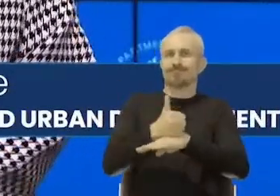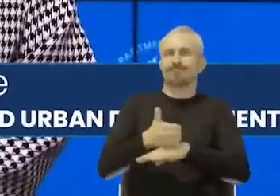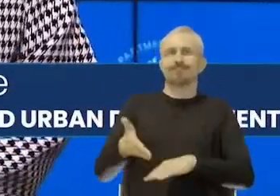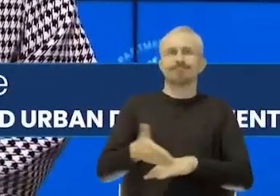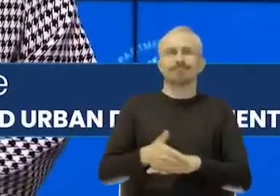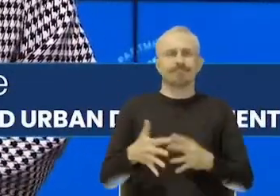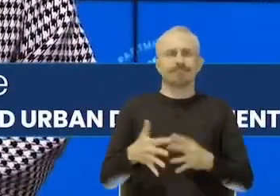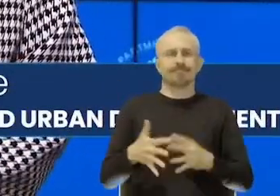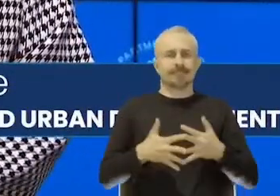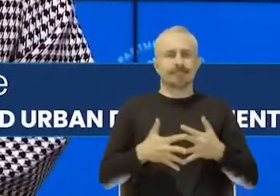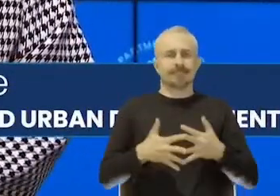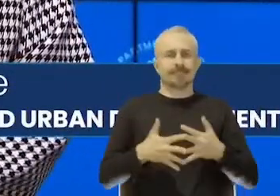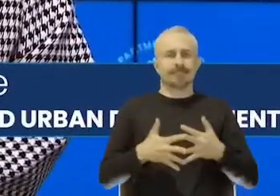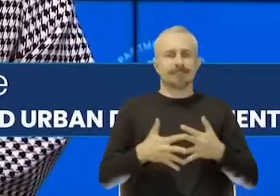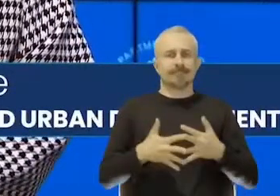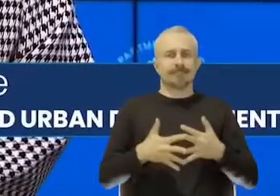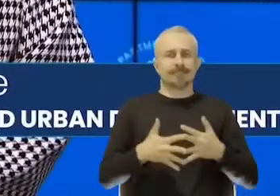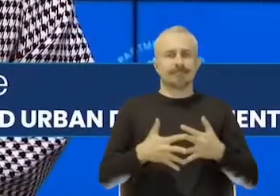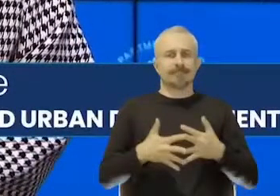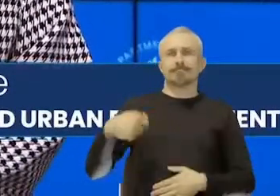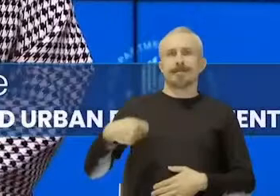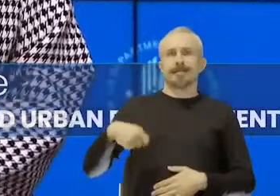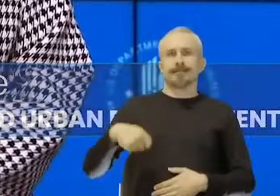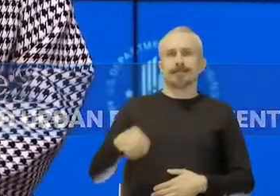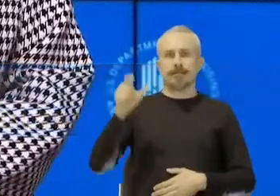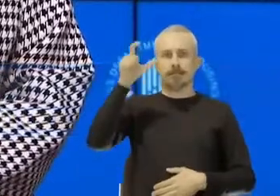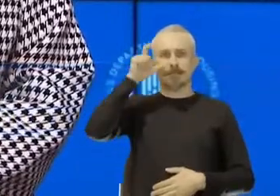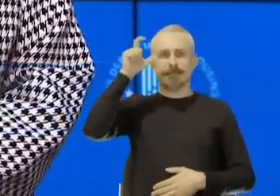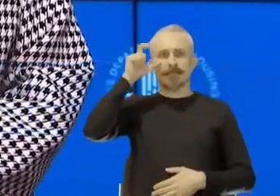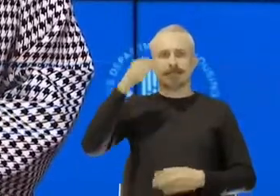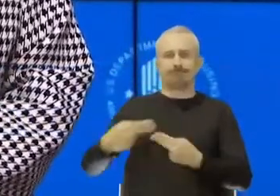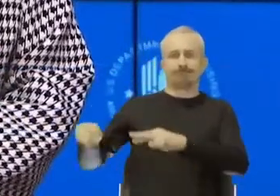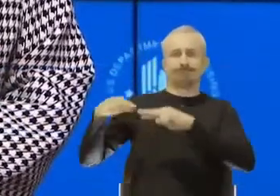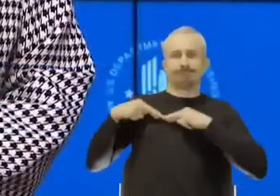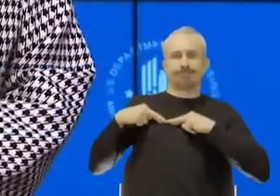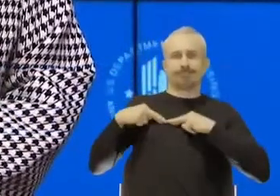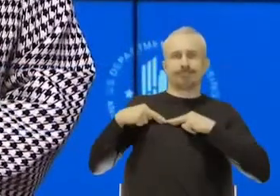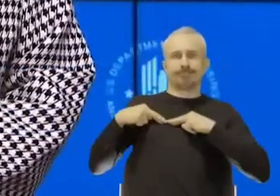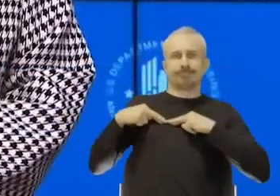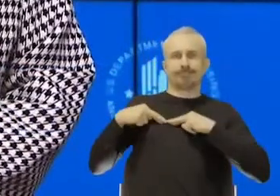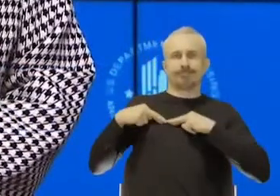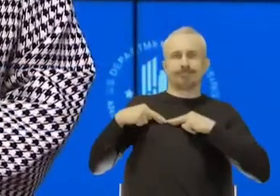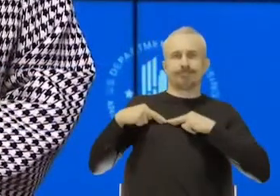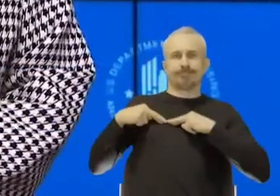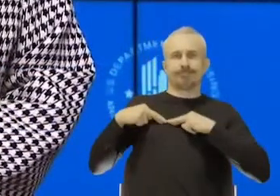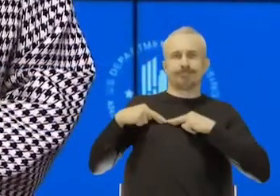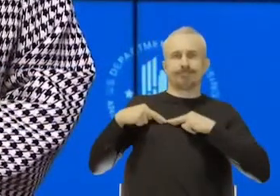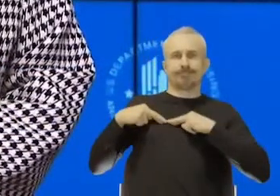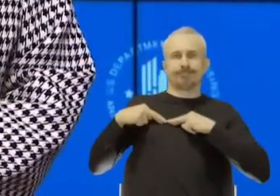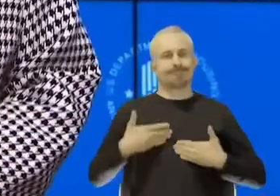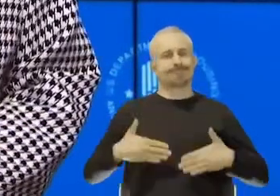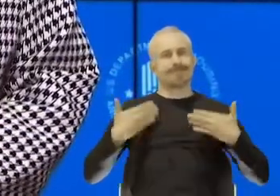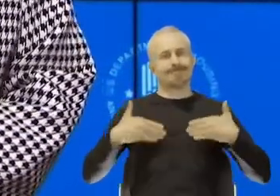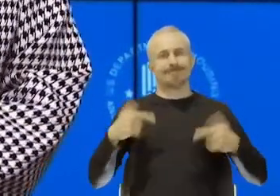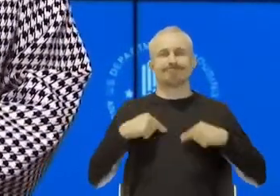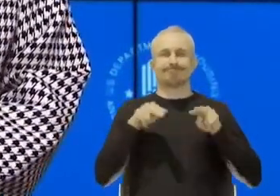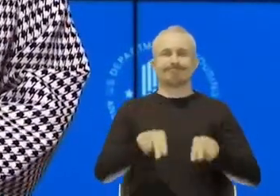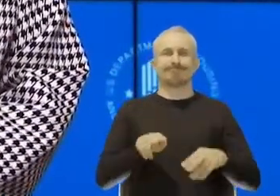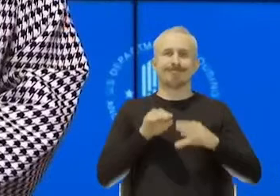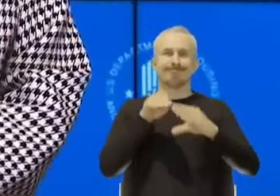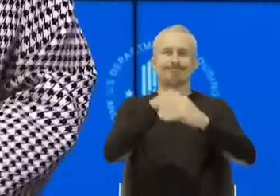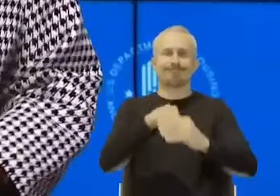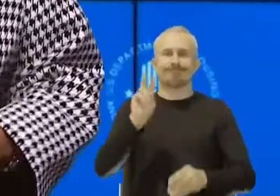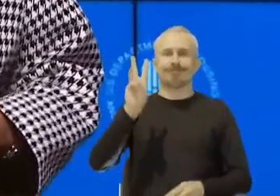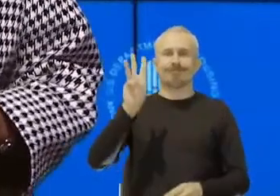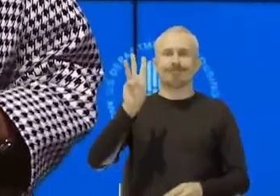to participate in the 11th World Urban Forum. Our gathering this week could not come at a more critical